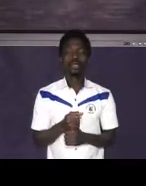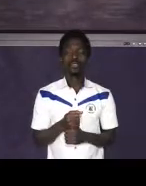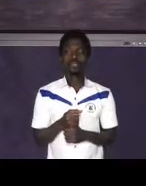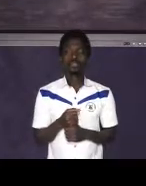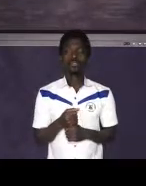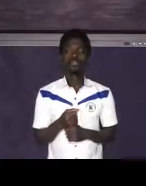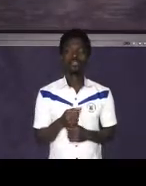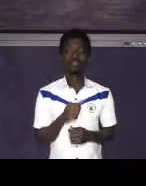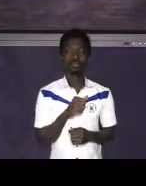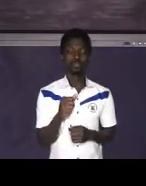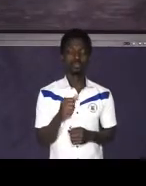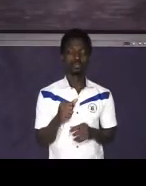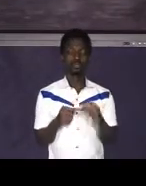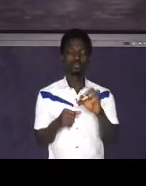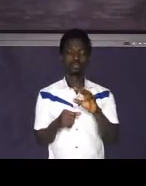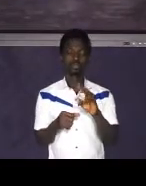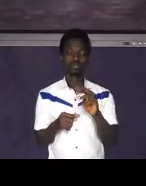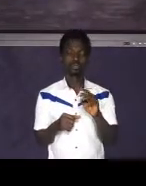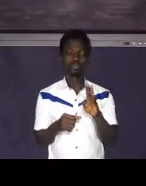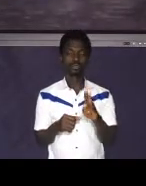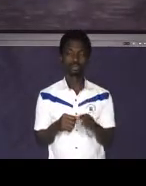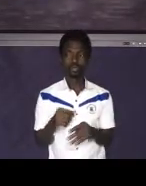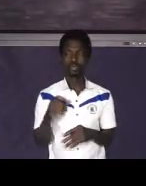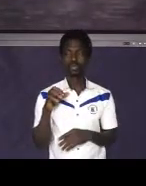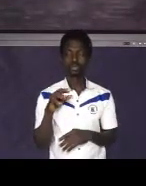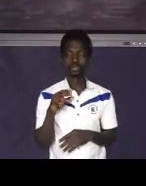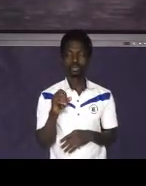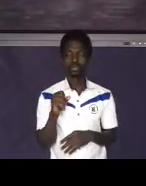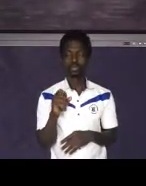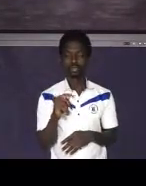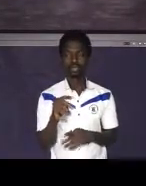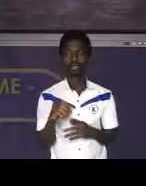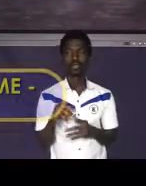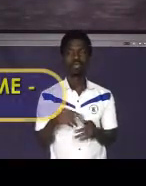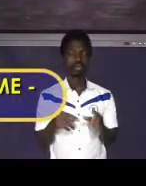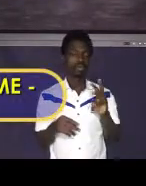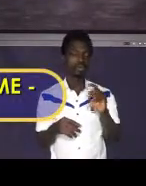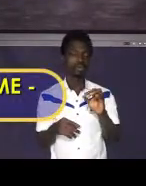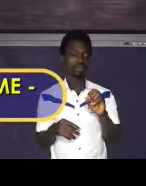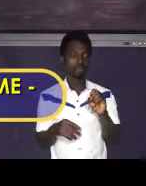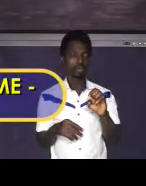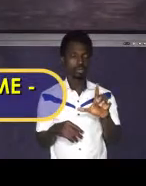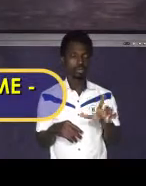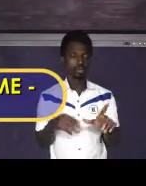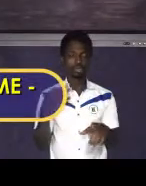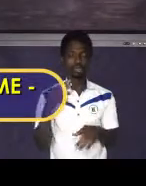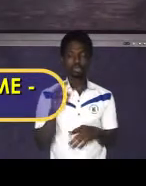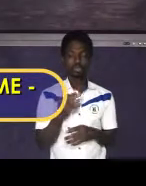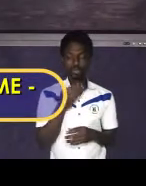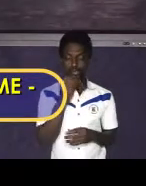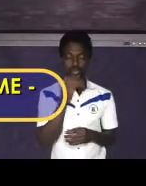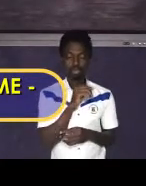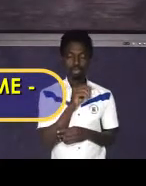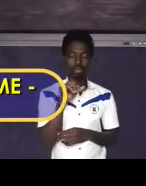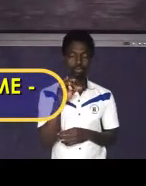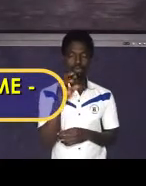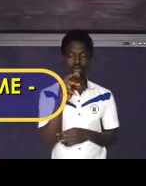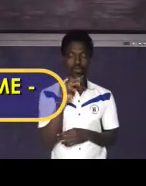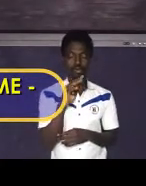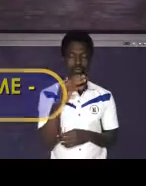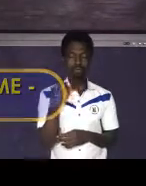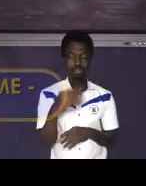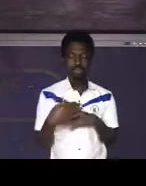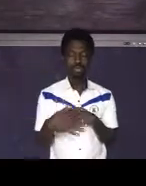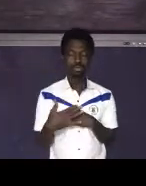A crumb, crust or morsel of food. A crumb of bread, a crust